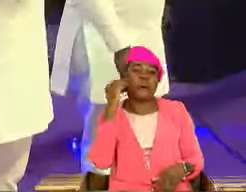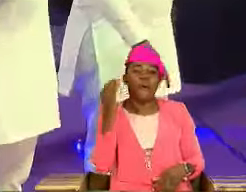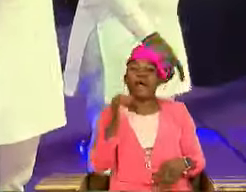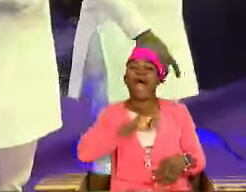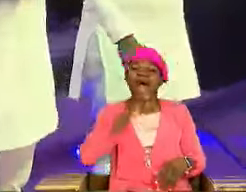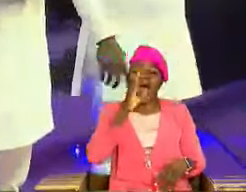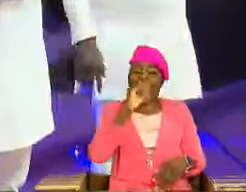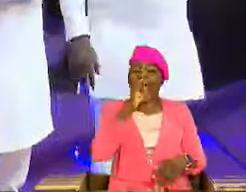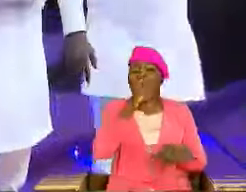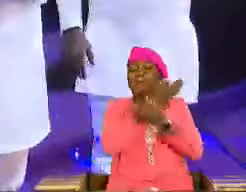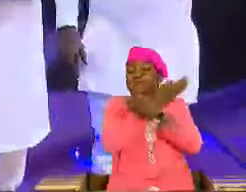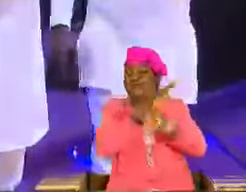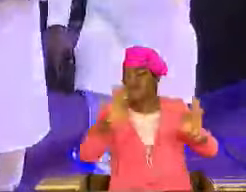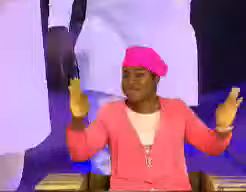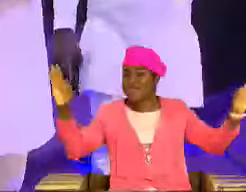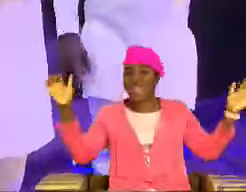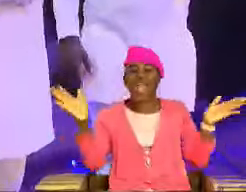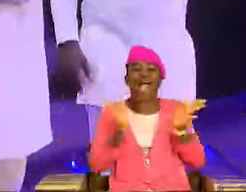hallelu